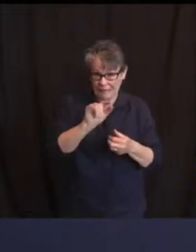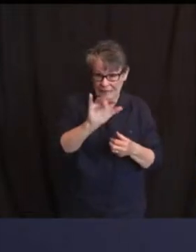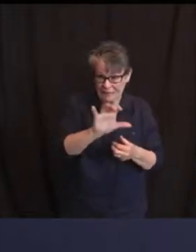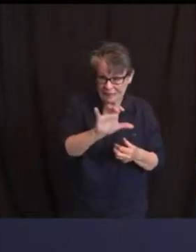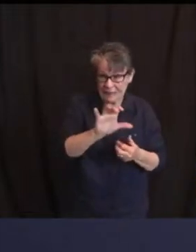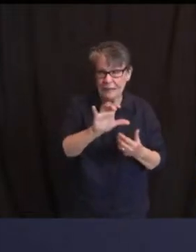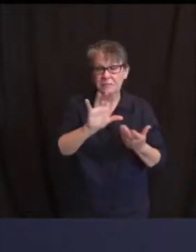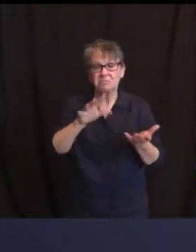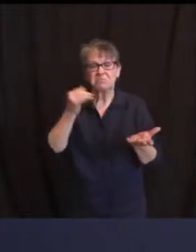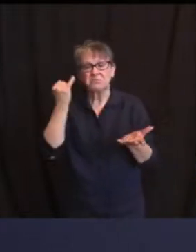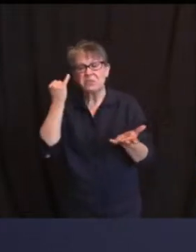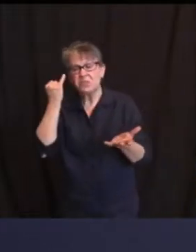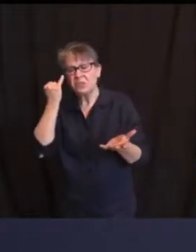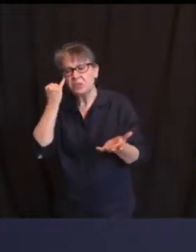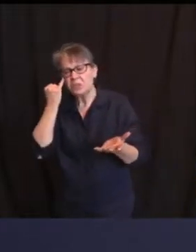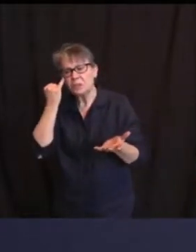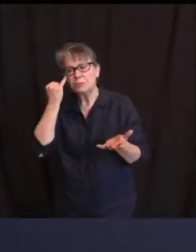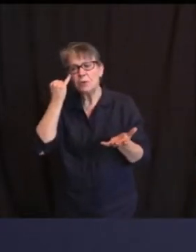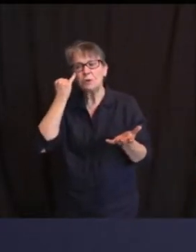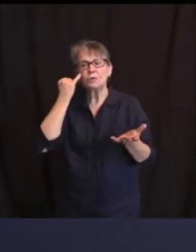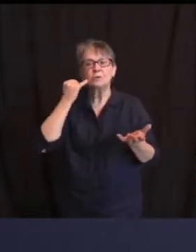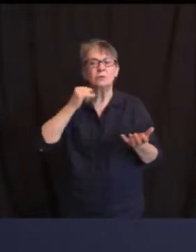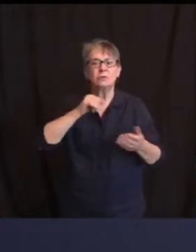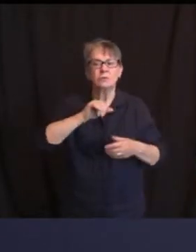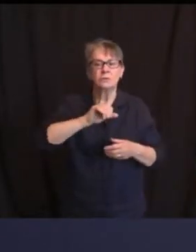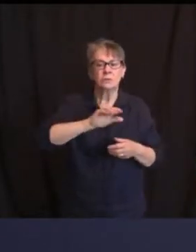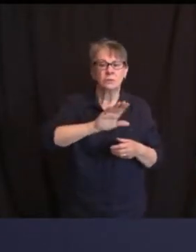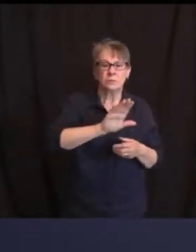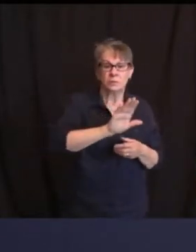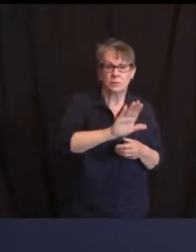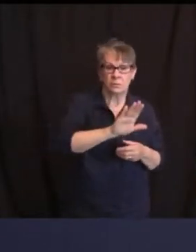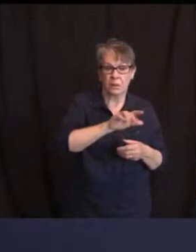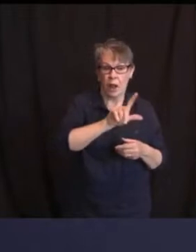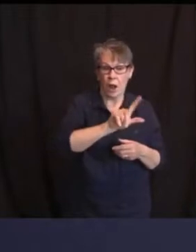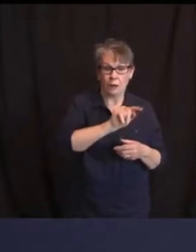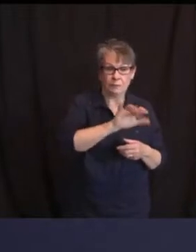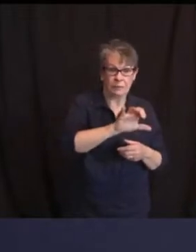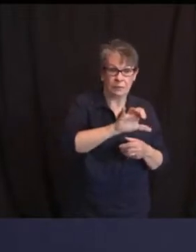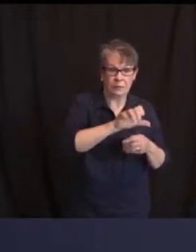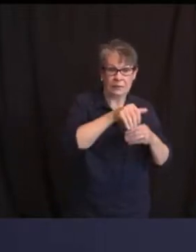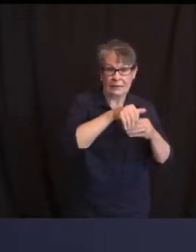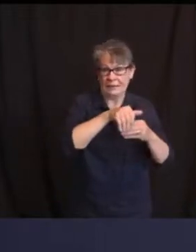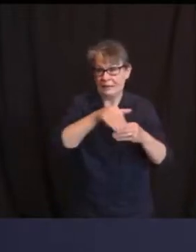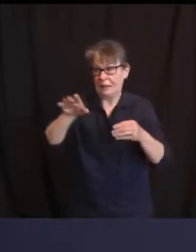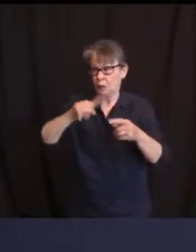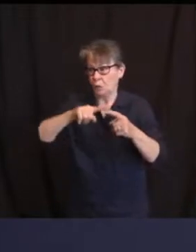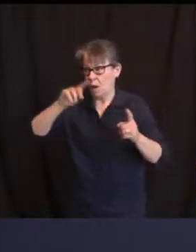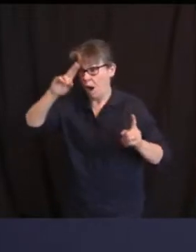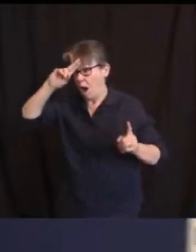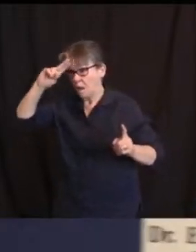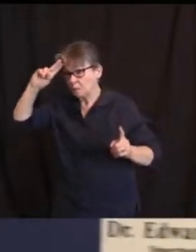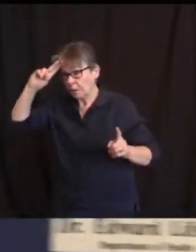the facility. So those should actually be counted as a facility death, not a hospital death.